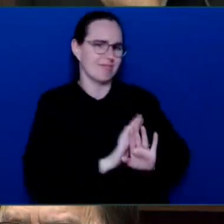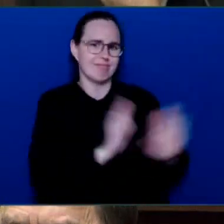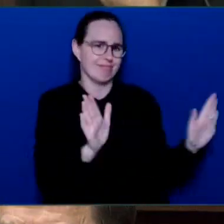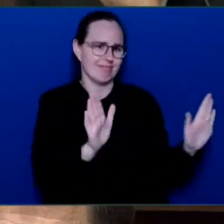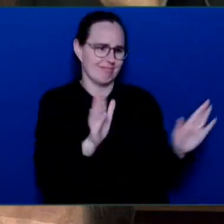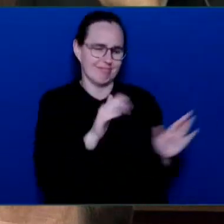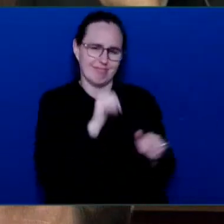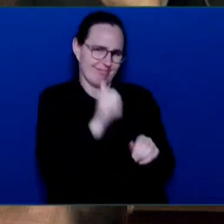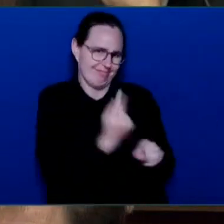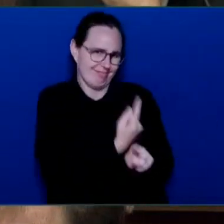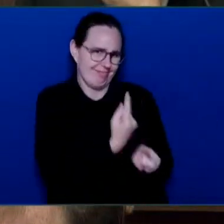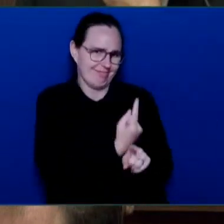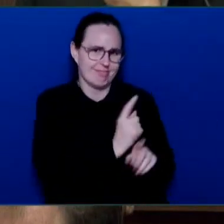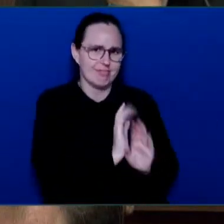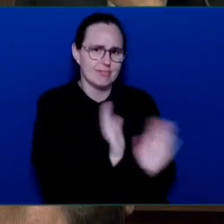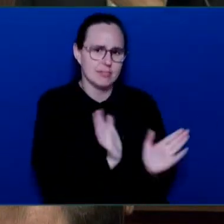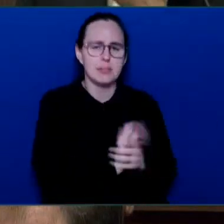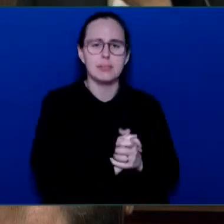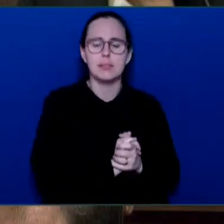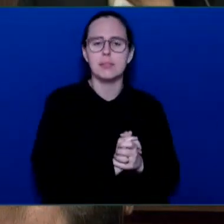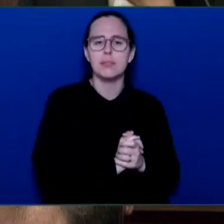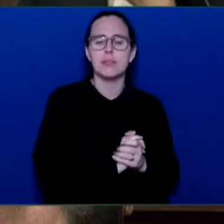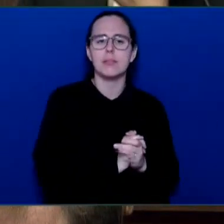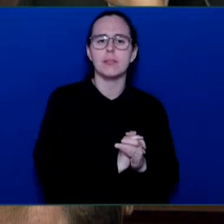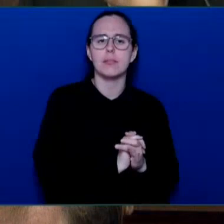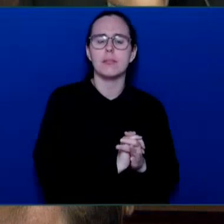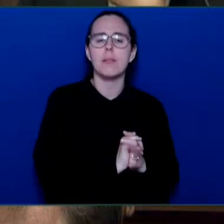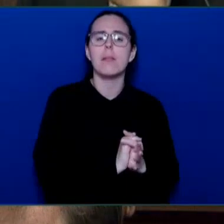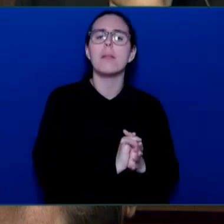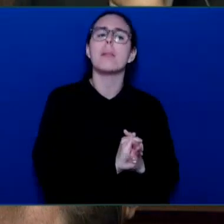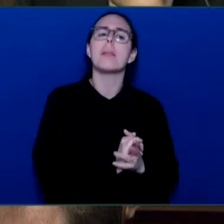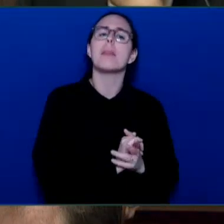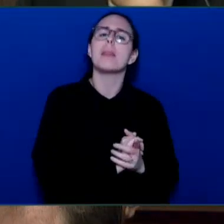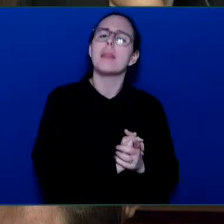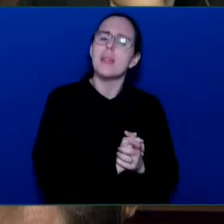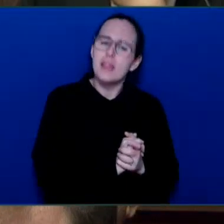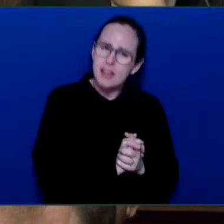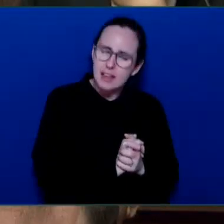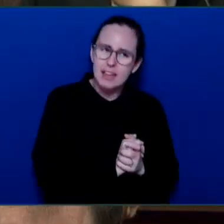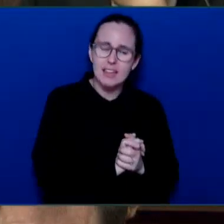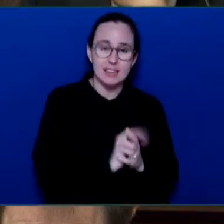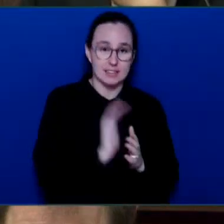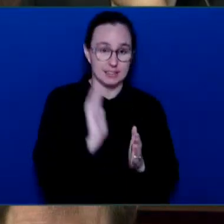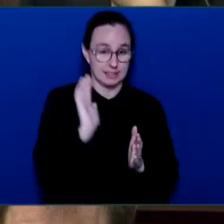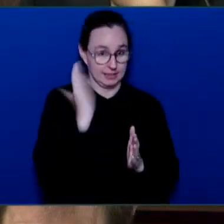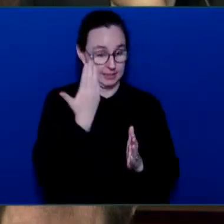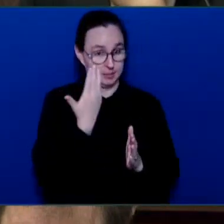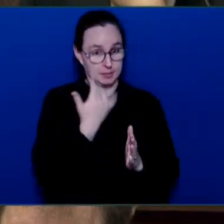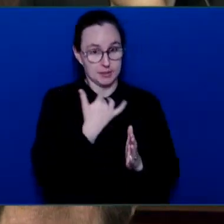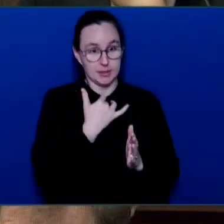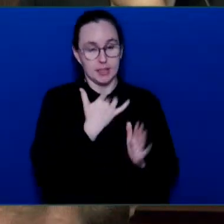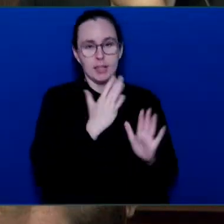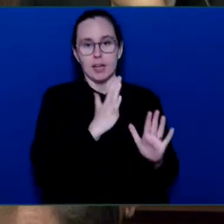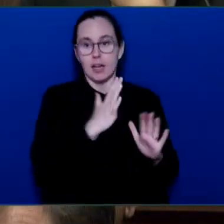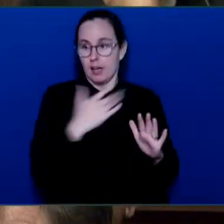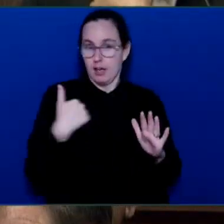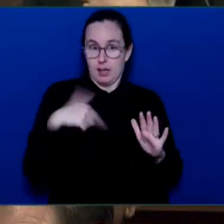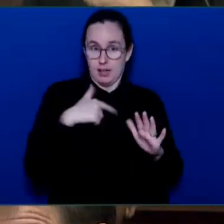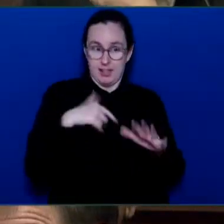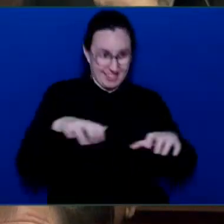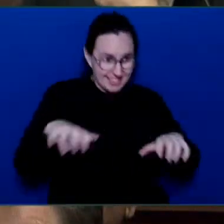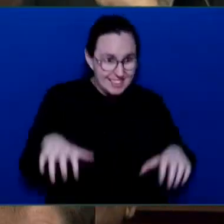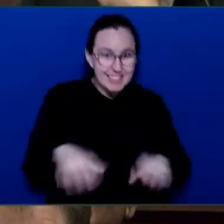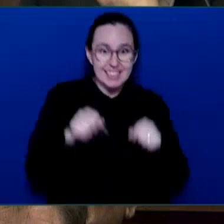we are doing work in this House that is listening to British Columbians and understanding their perspectives to solve very important